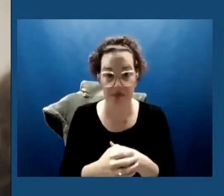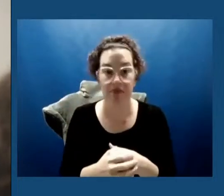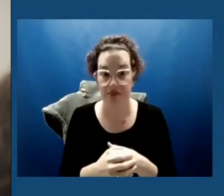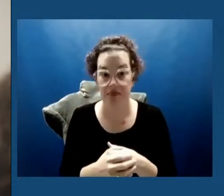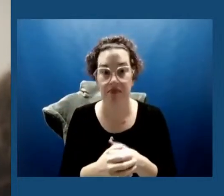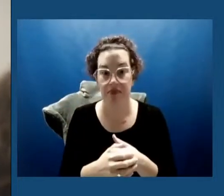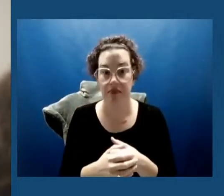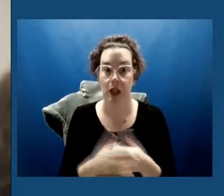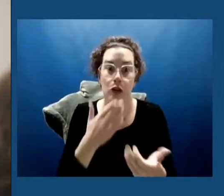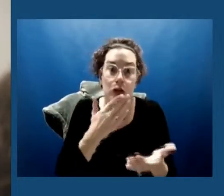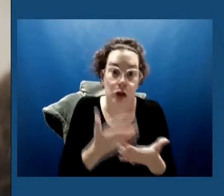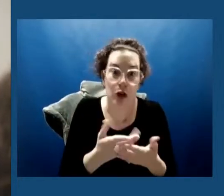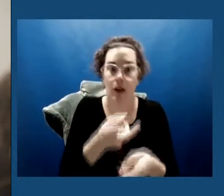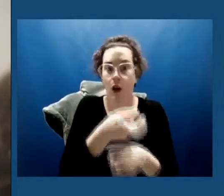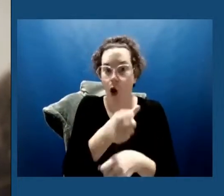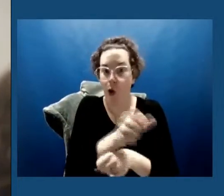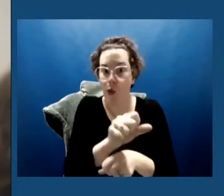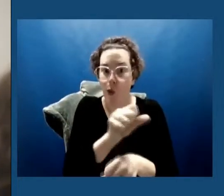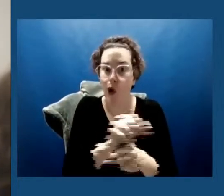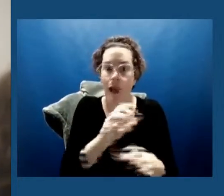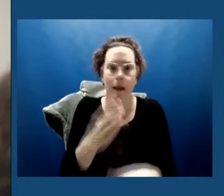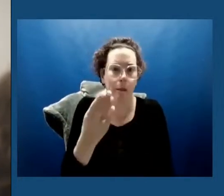good, hardworking, blue-collar jobs.